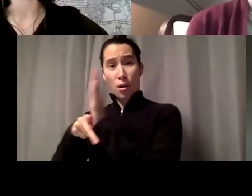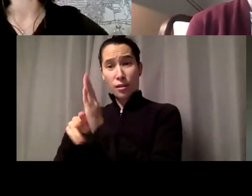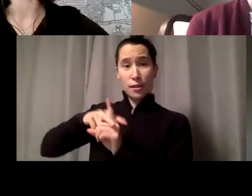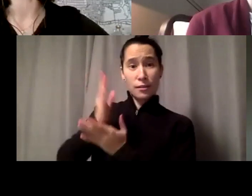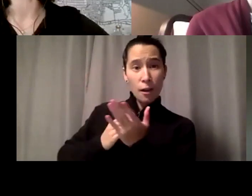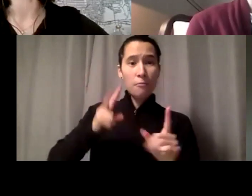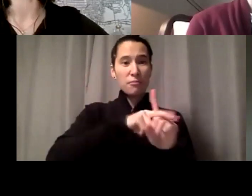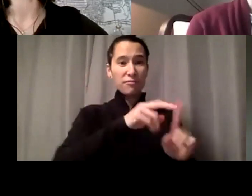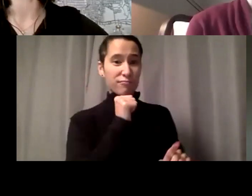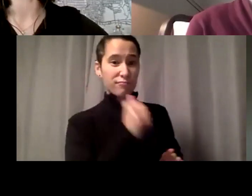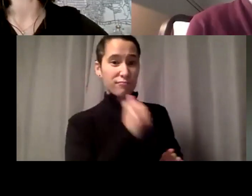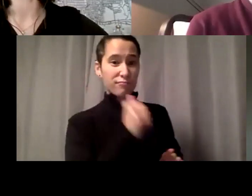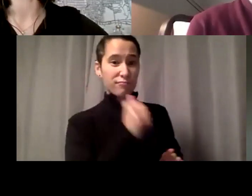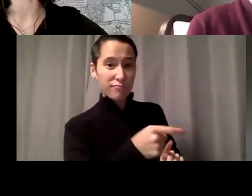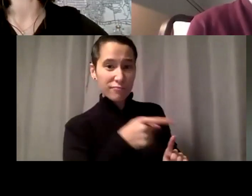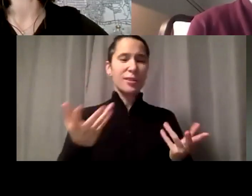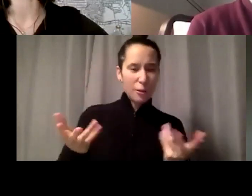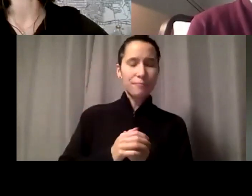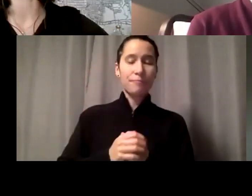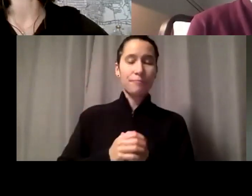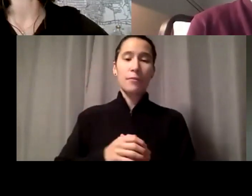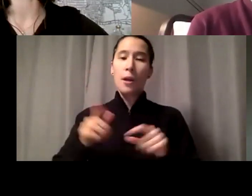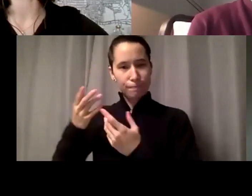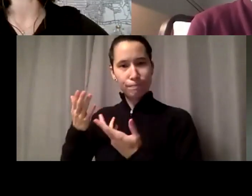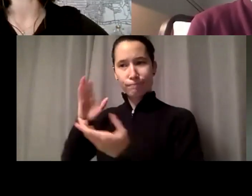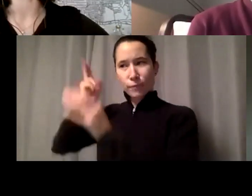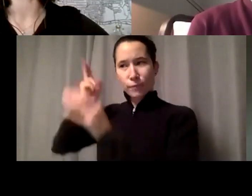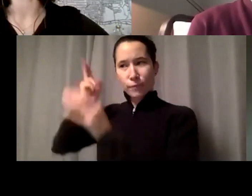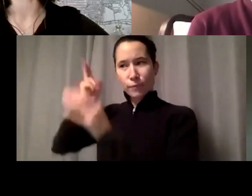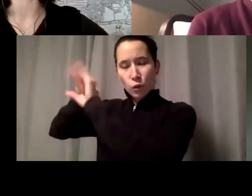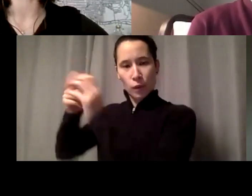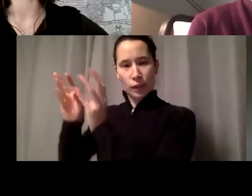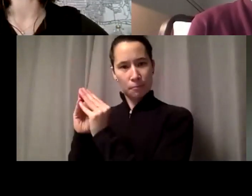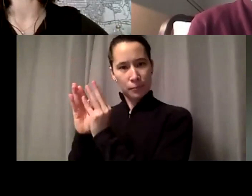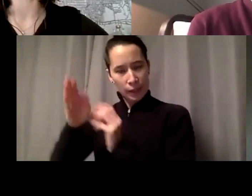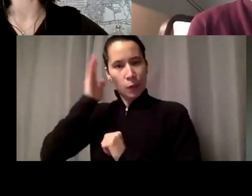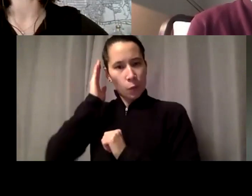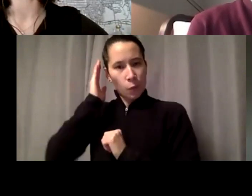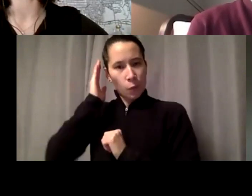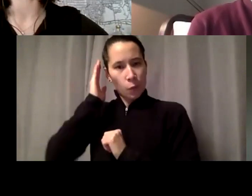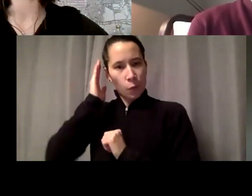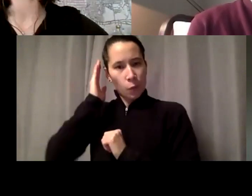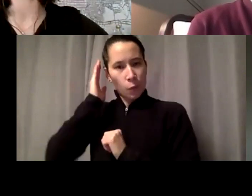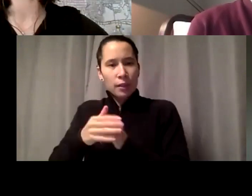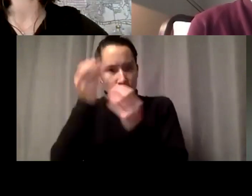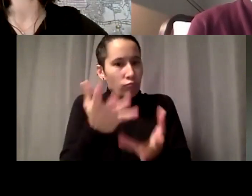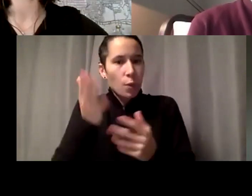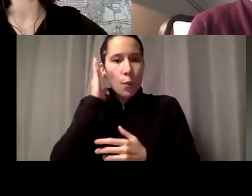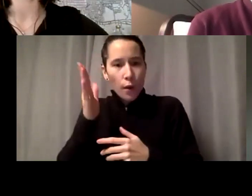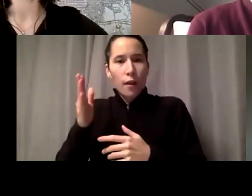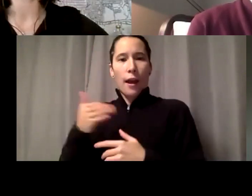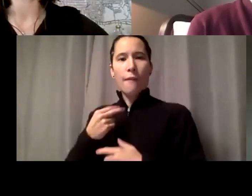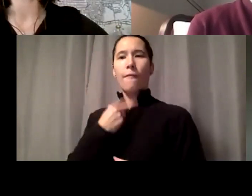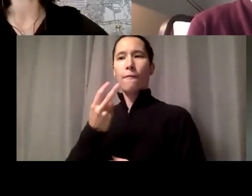here to listen. We're sitting at the right tables, and we're trying to find solutions. So just wanted to echo these 3 key points